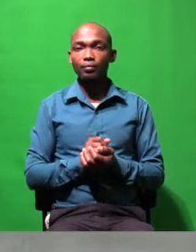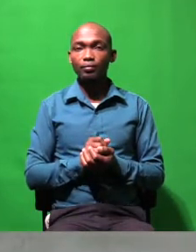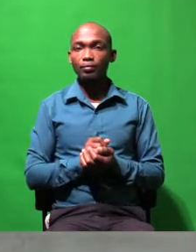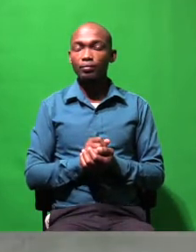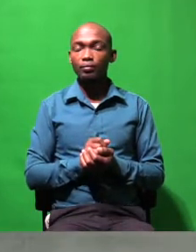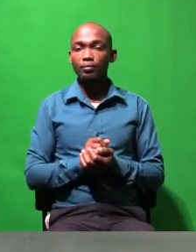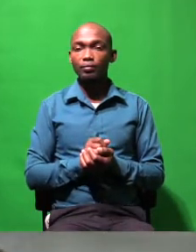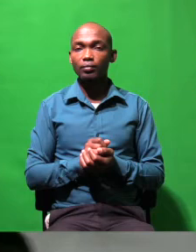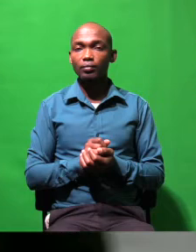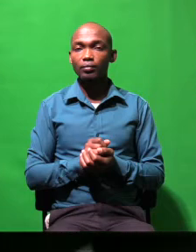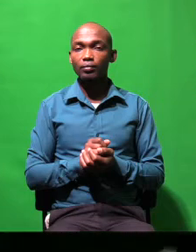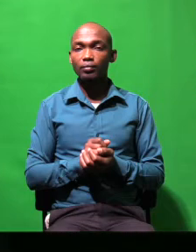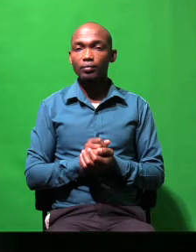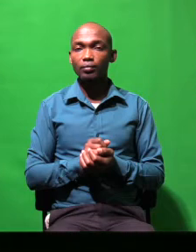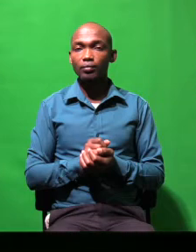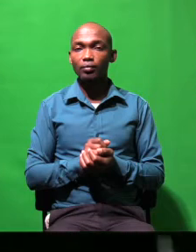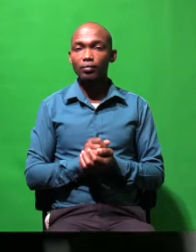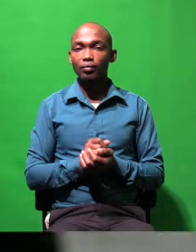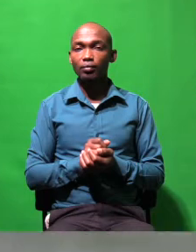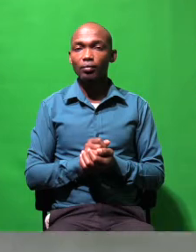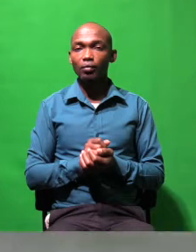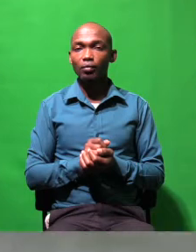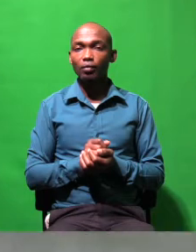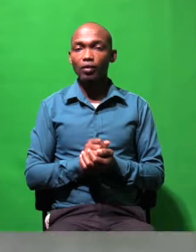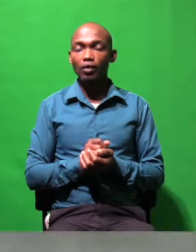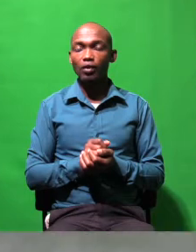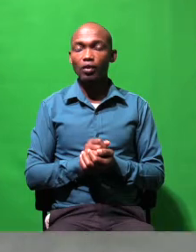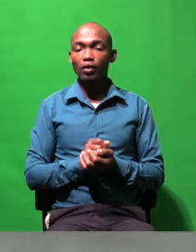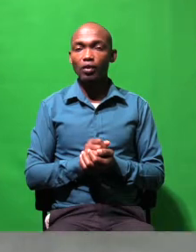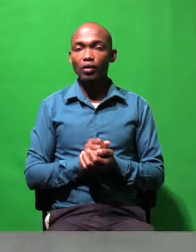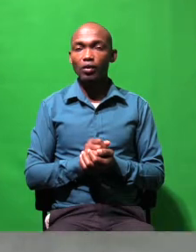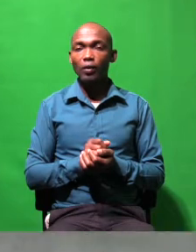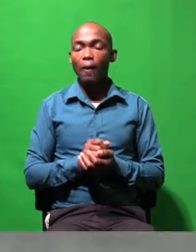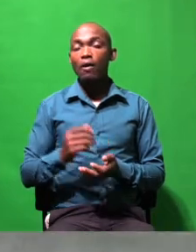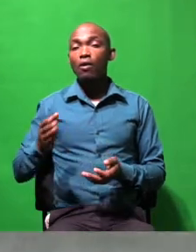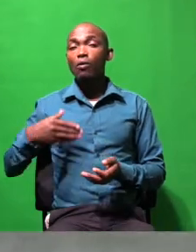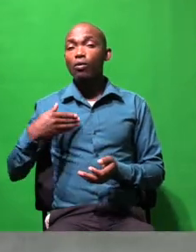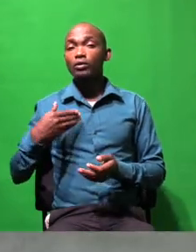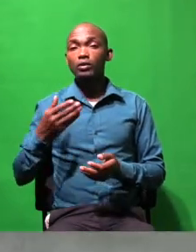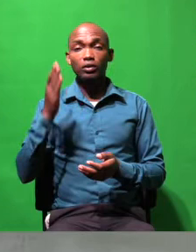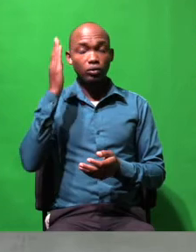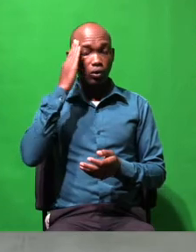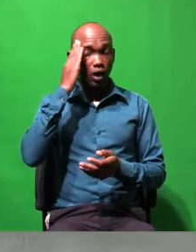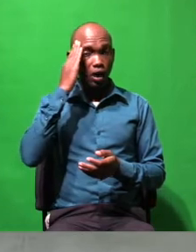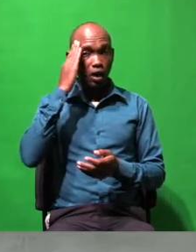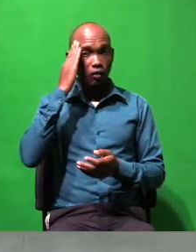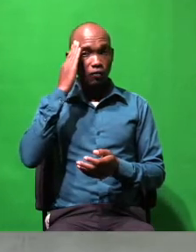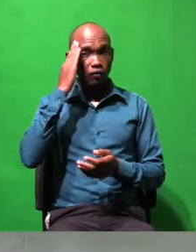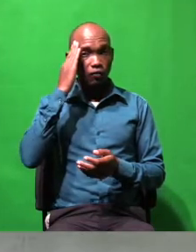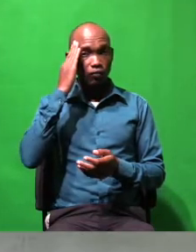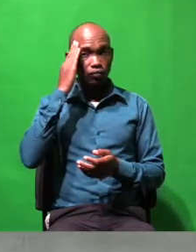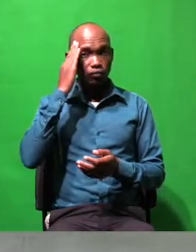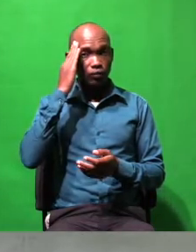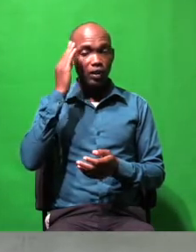Right. So we want to have more knowledge and concept concerning with